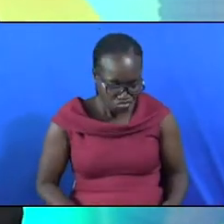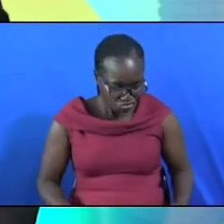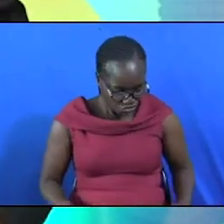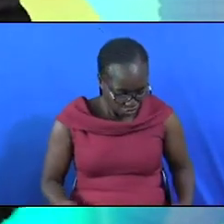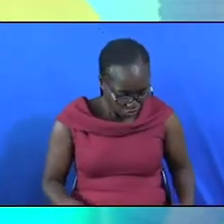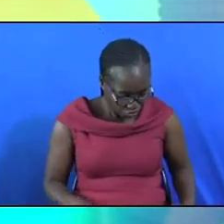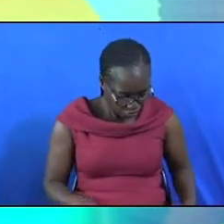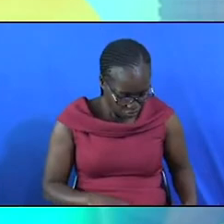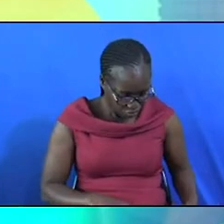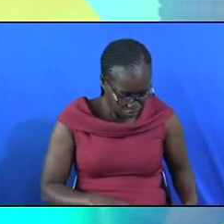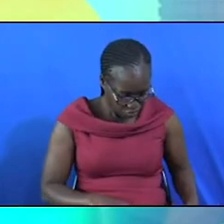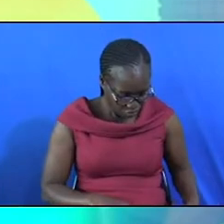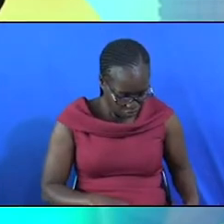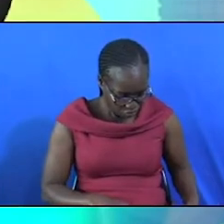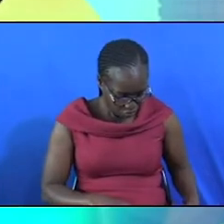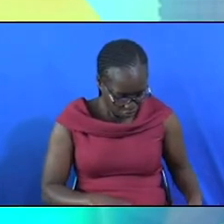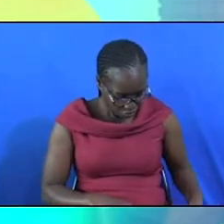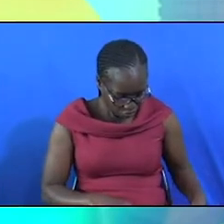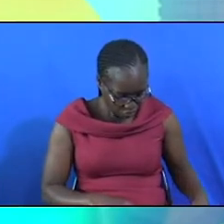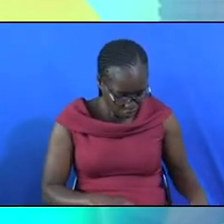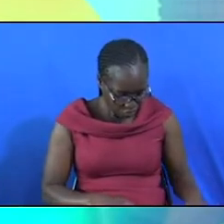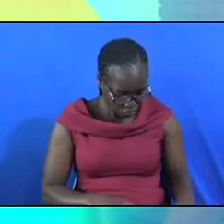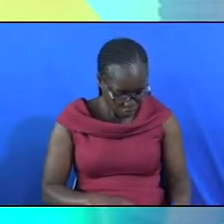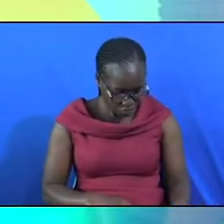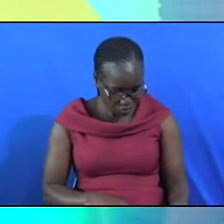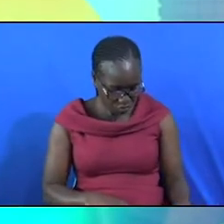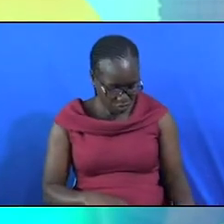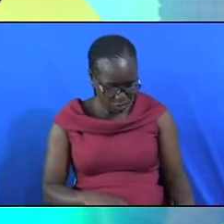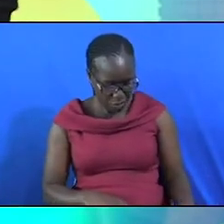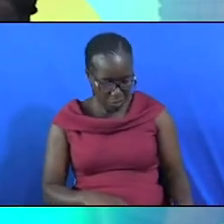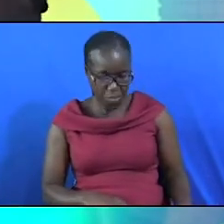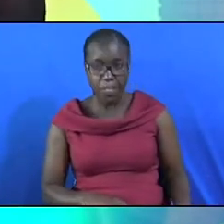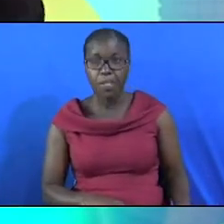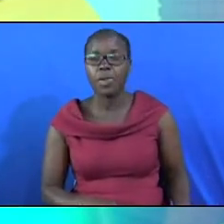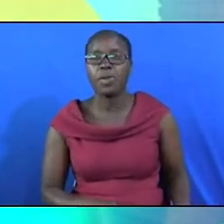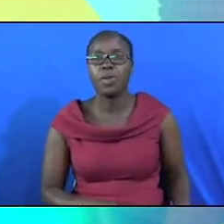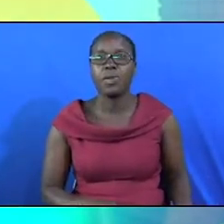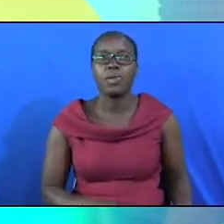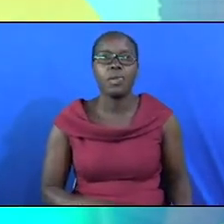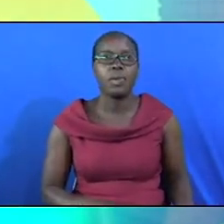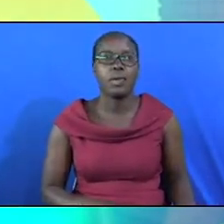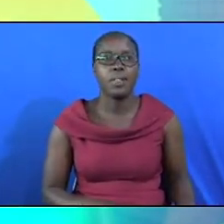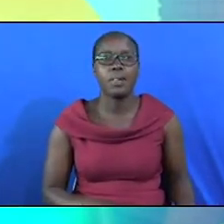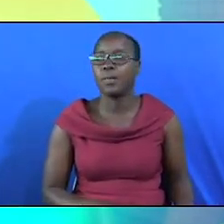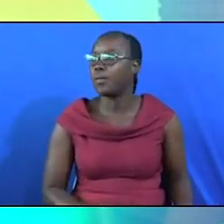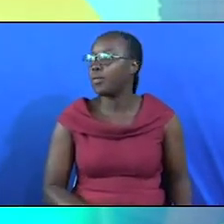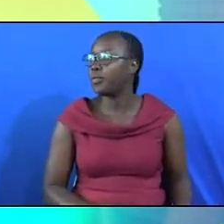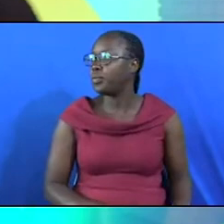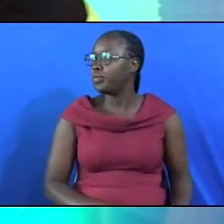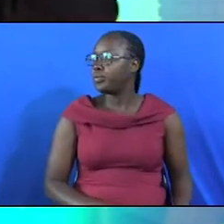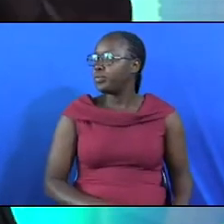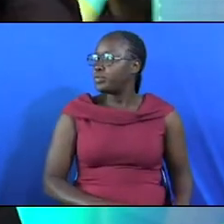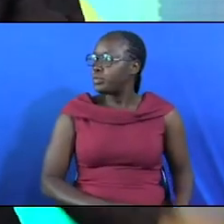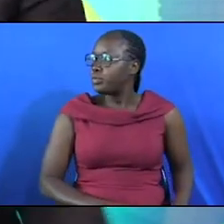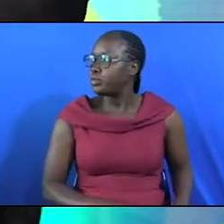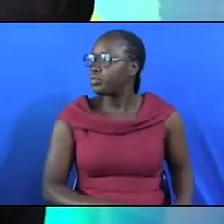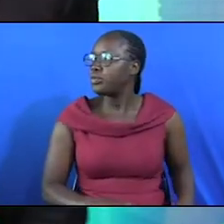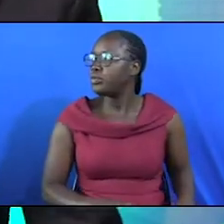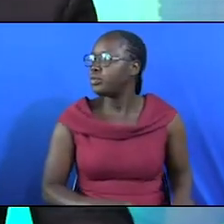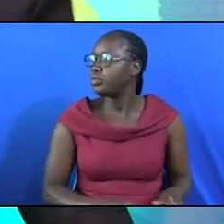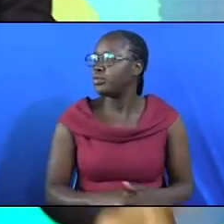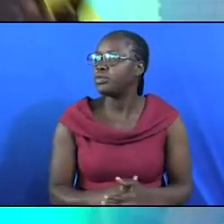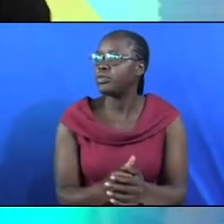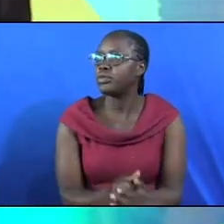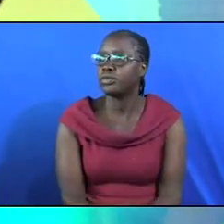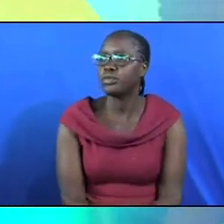very point of your needs. As we do this song, those for baptism, those with prayer requests, those who are seeking the power of the